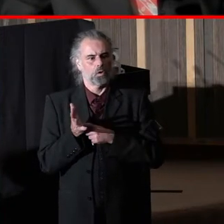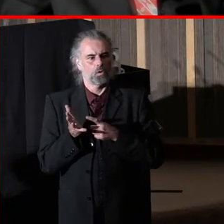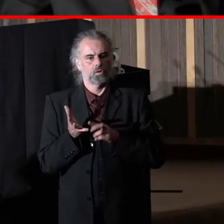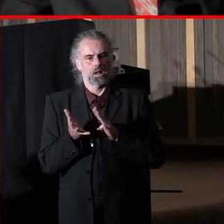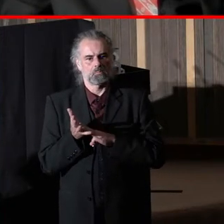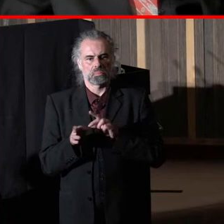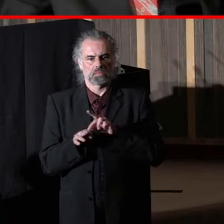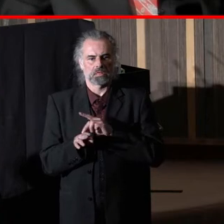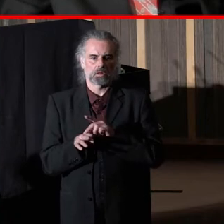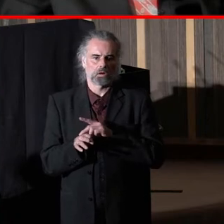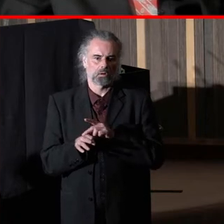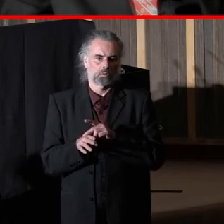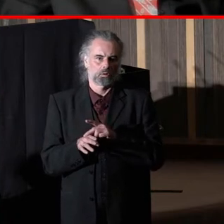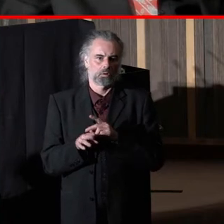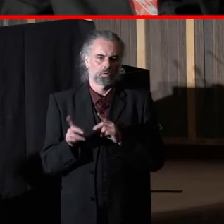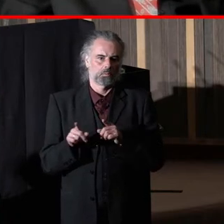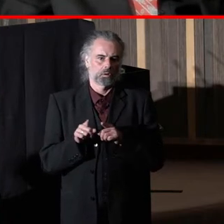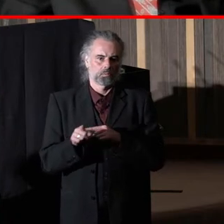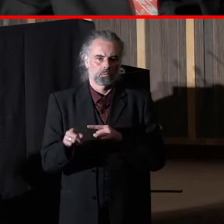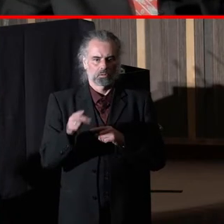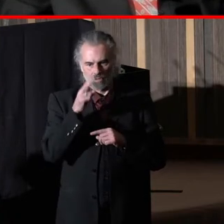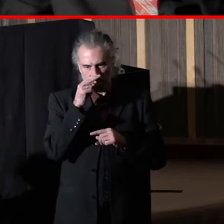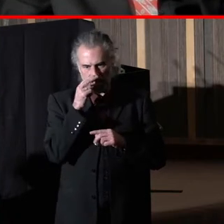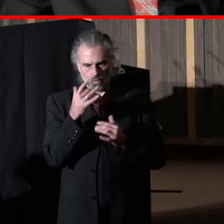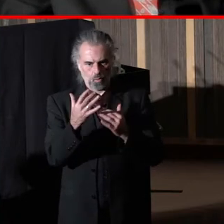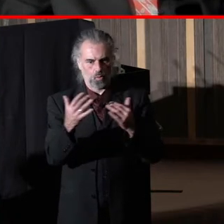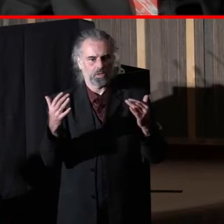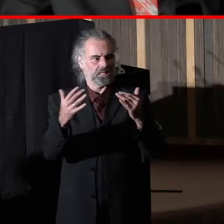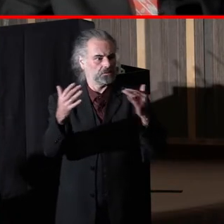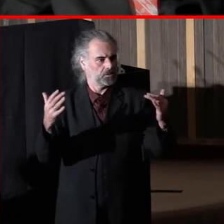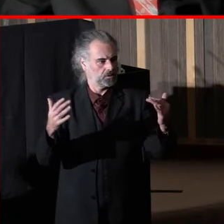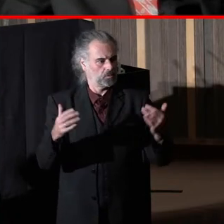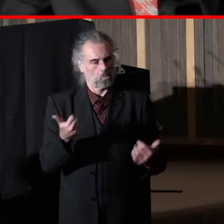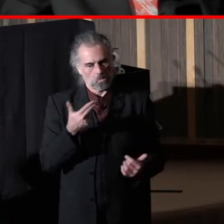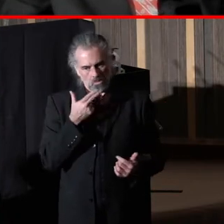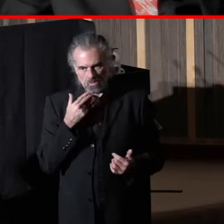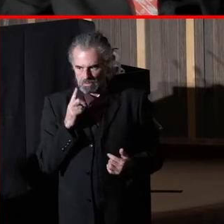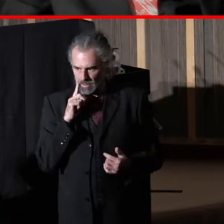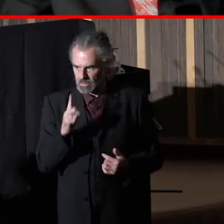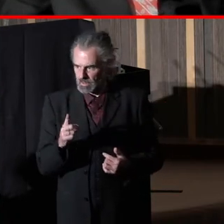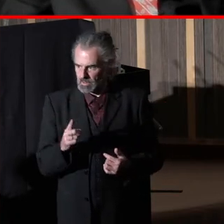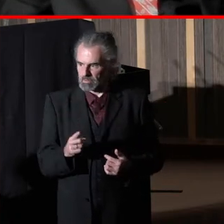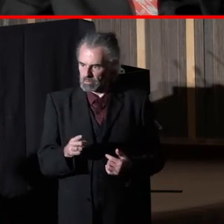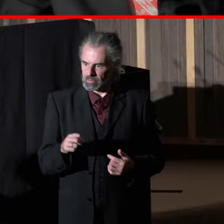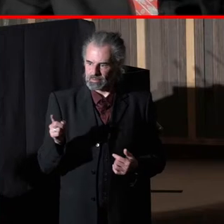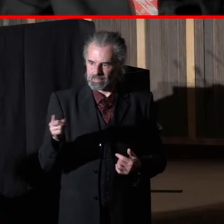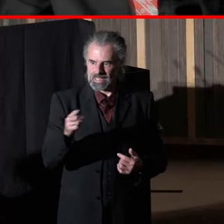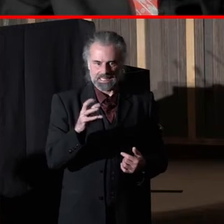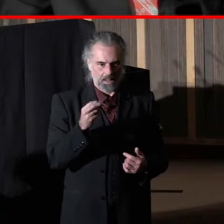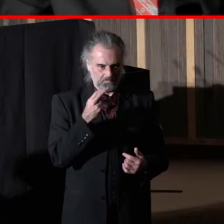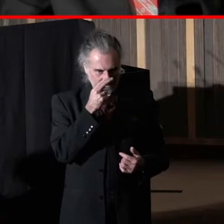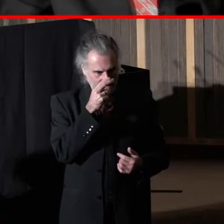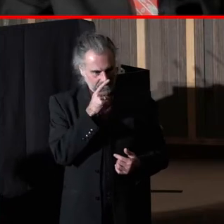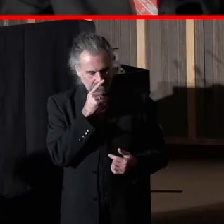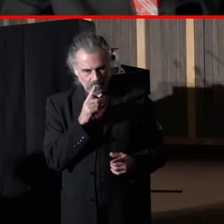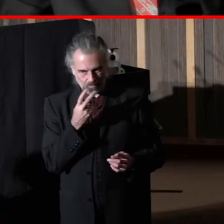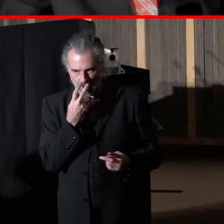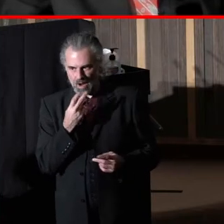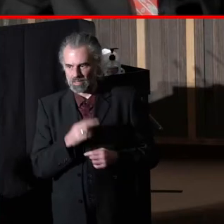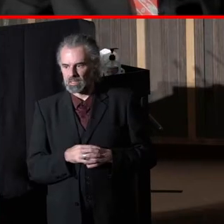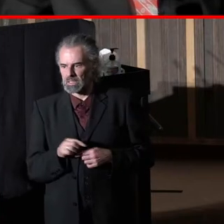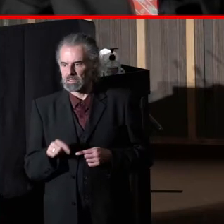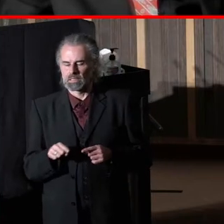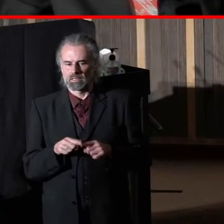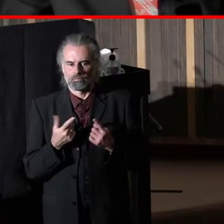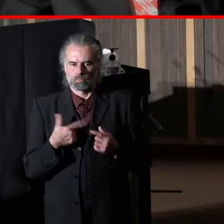but primarily with kind of quite young audiences. So it was nice to see some of those faces tonight. This was